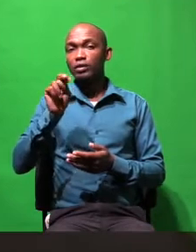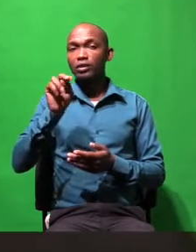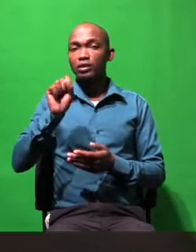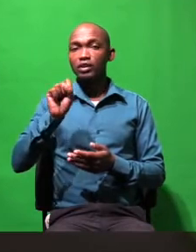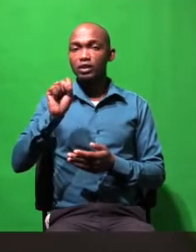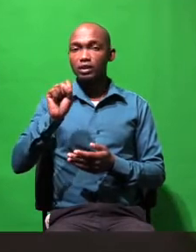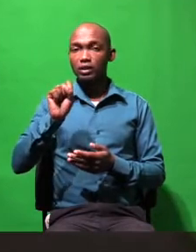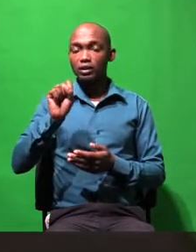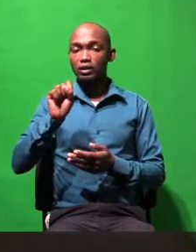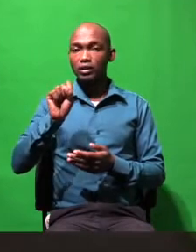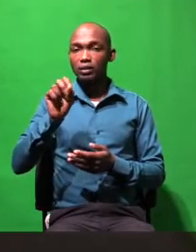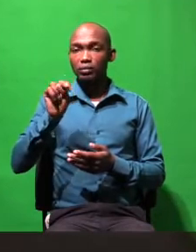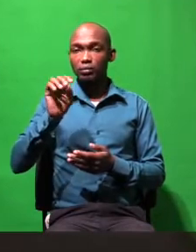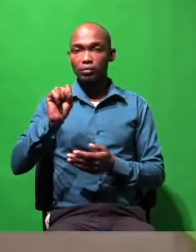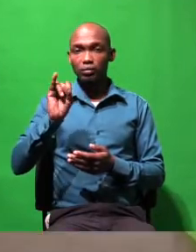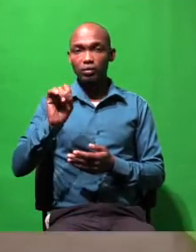carried